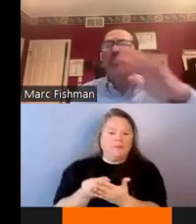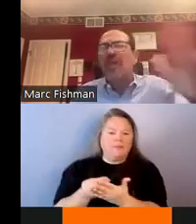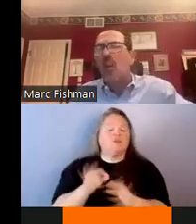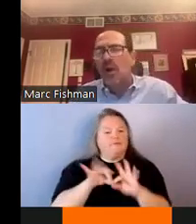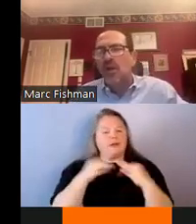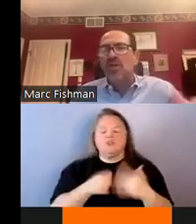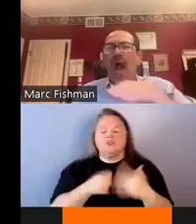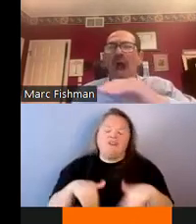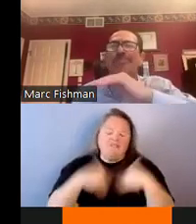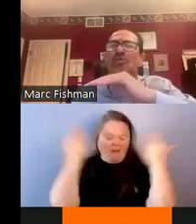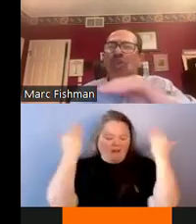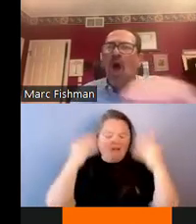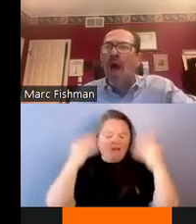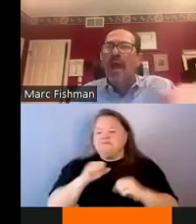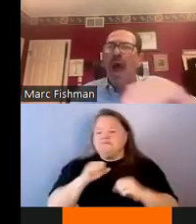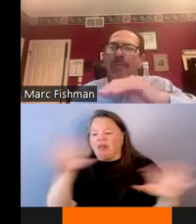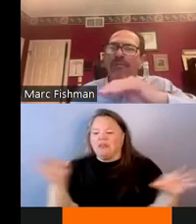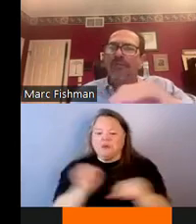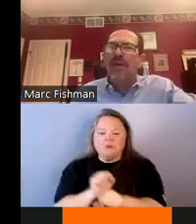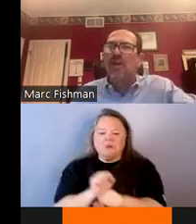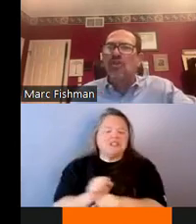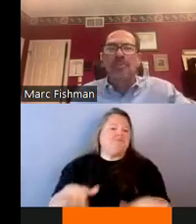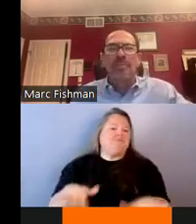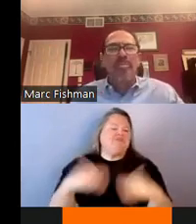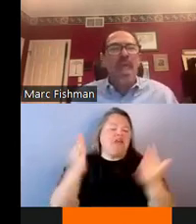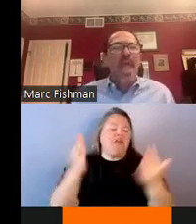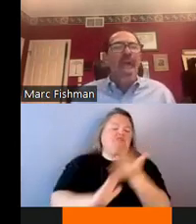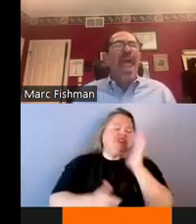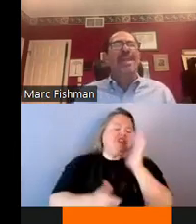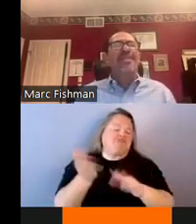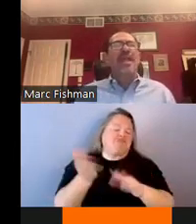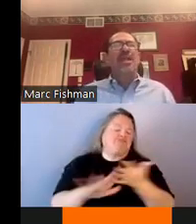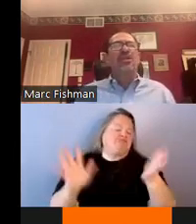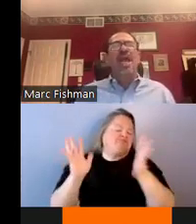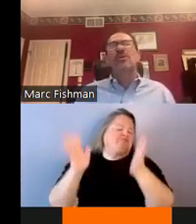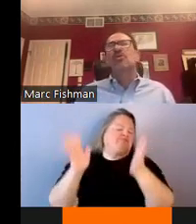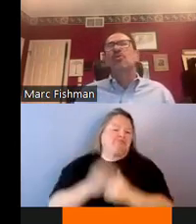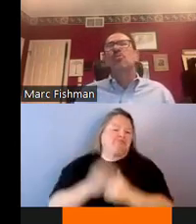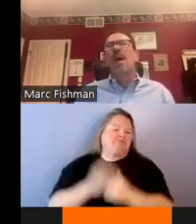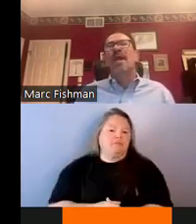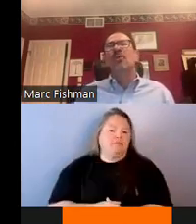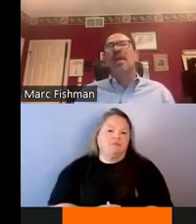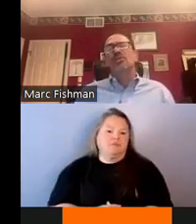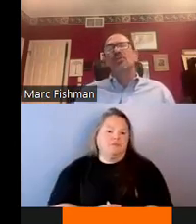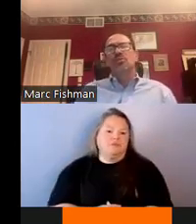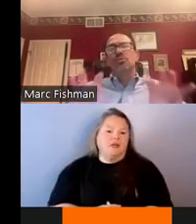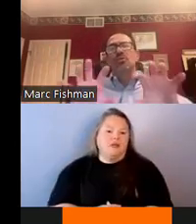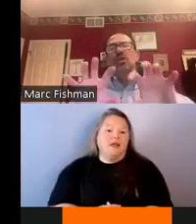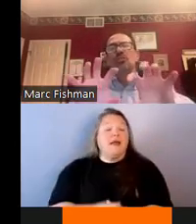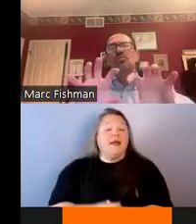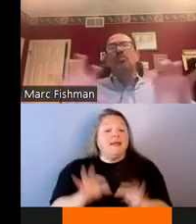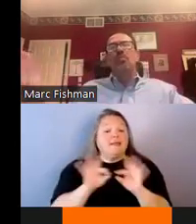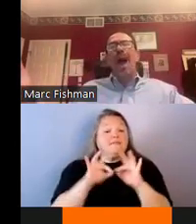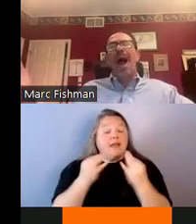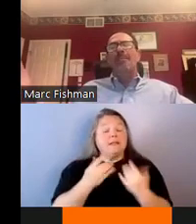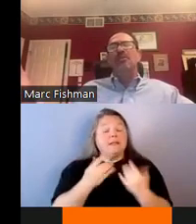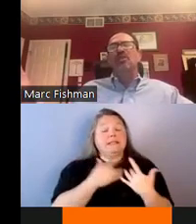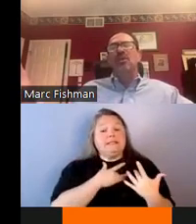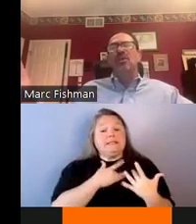this stuff, and nothing works. I'm done. I'm finished. And they tend to migrate to